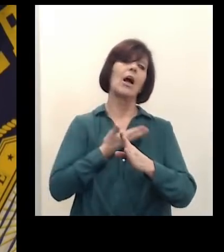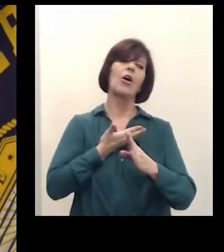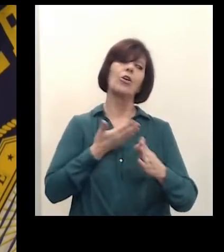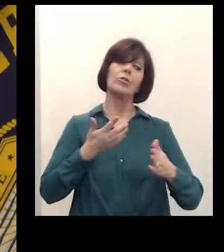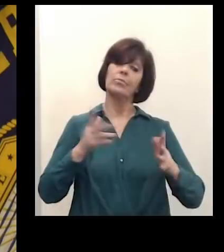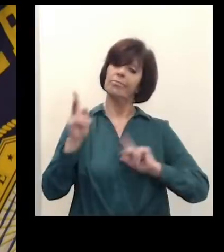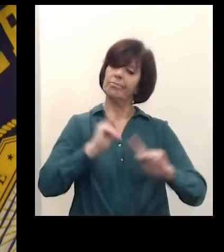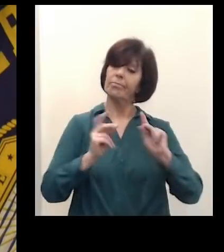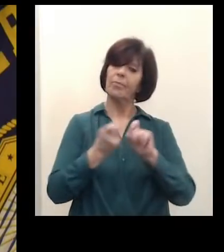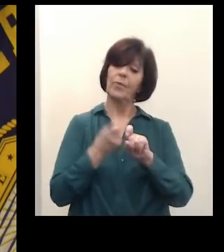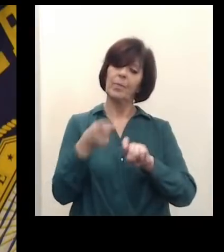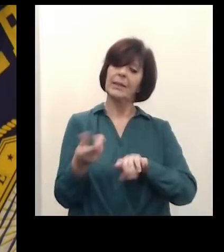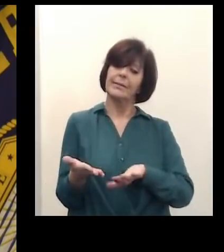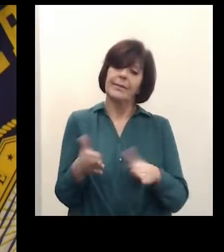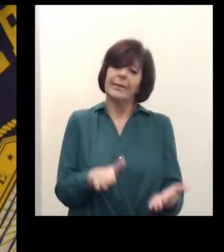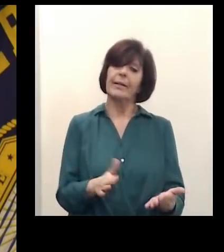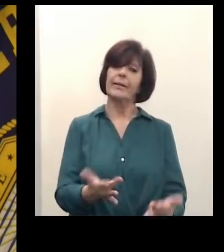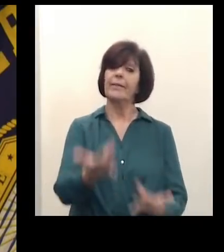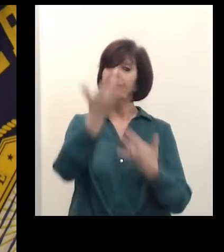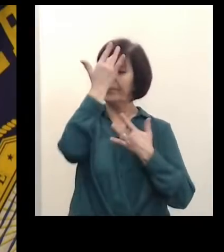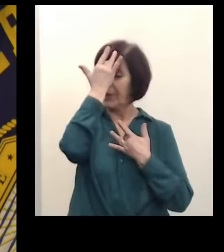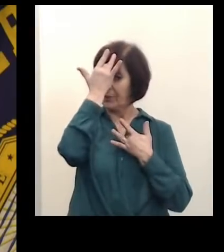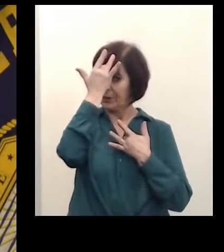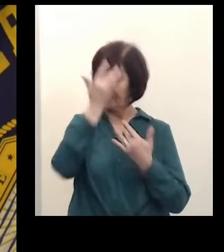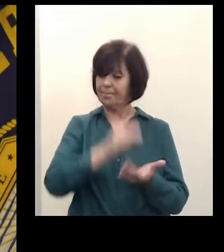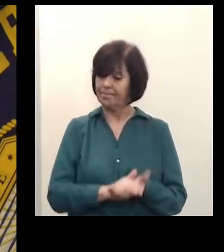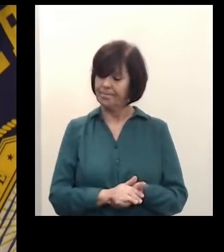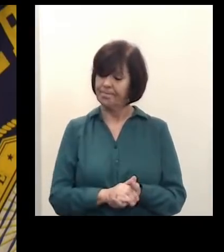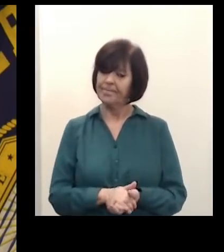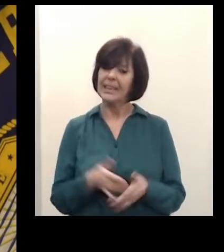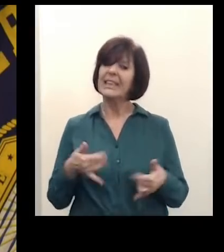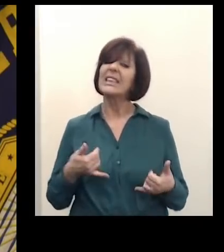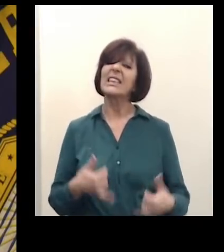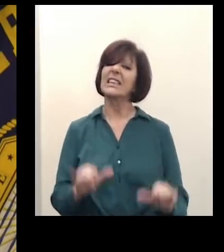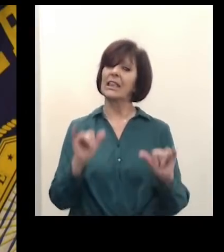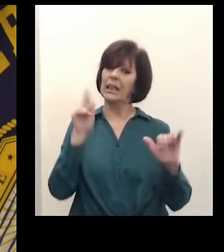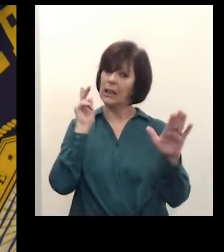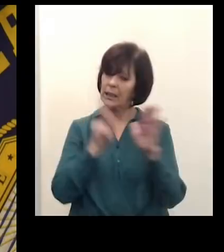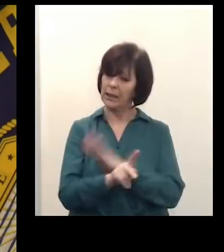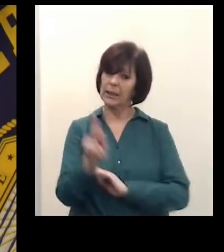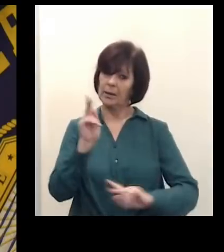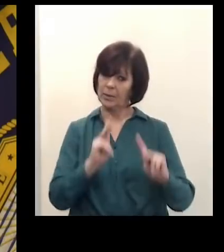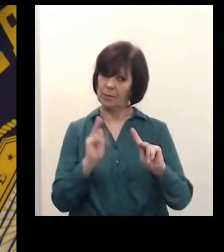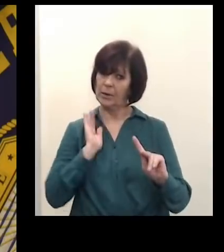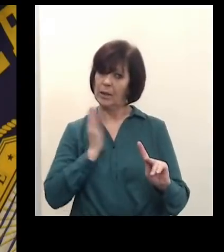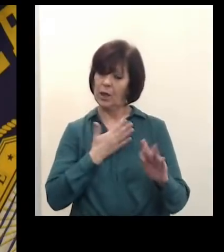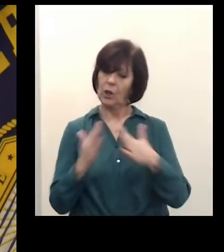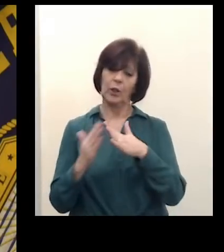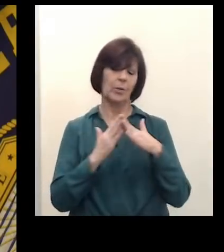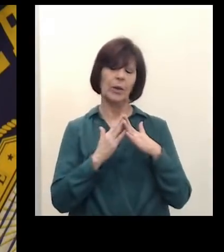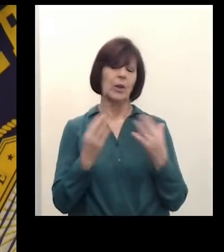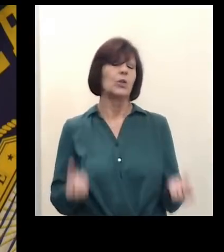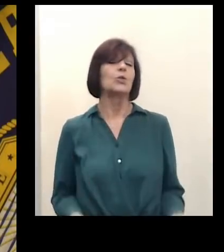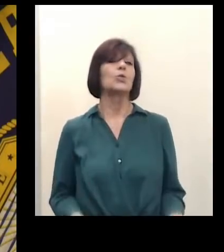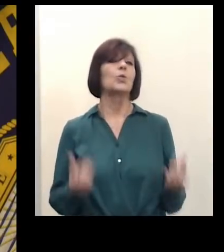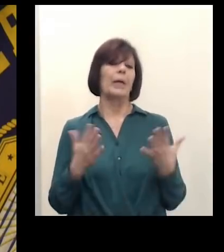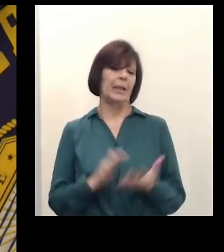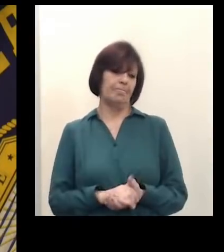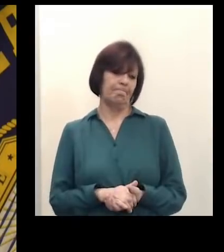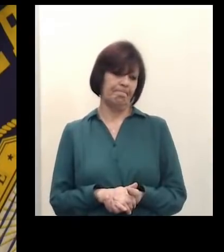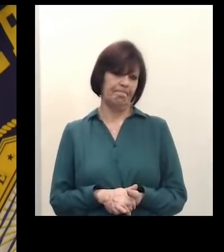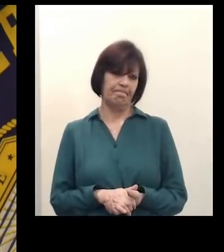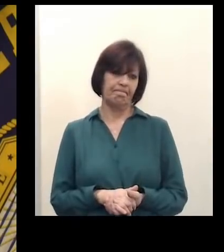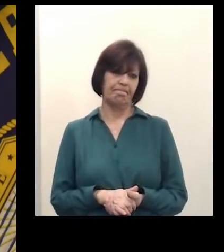very deadly virus that is still taking lives in our community, far too many lives than we should have